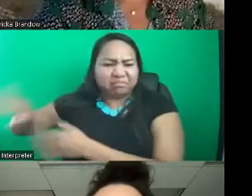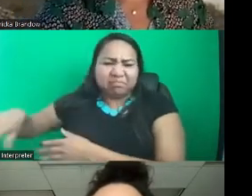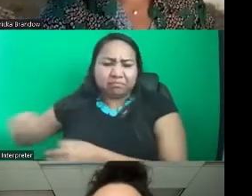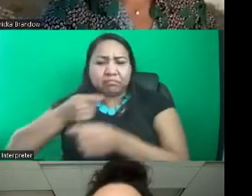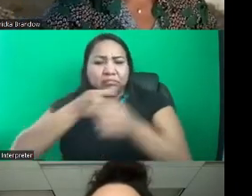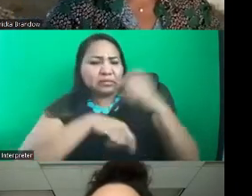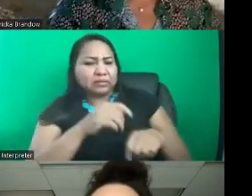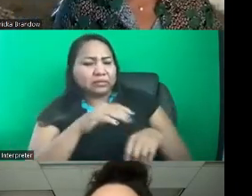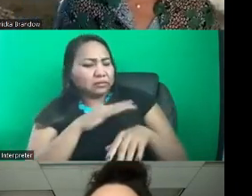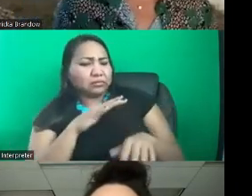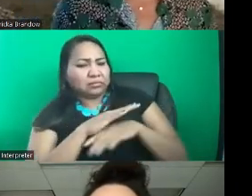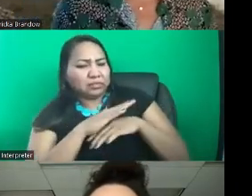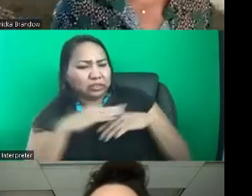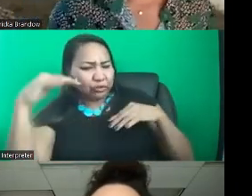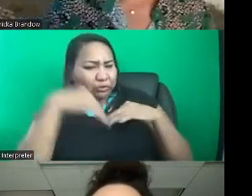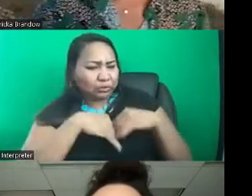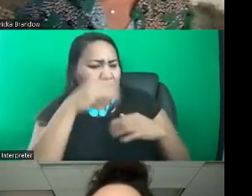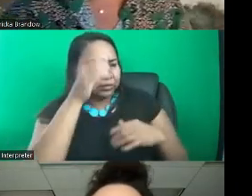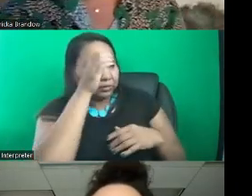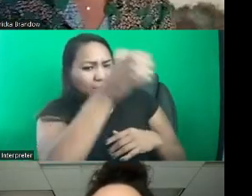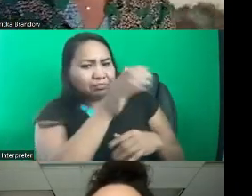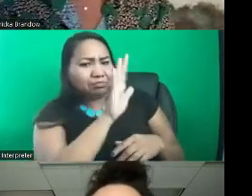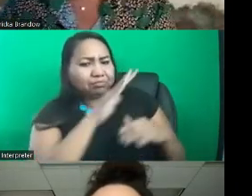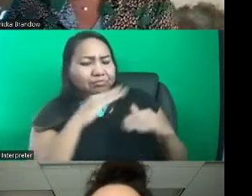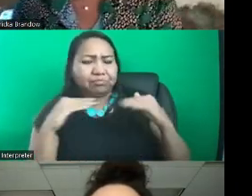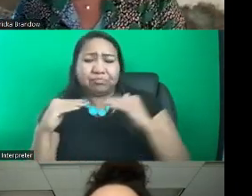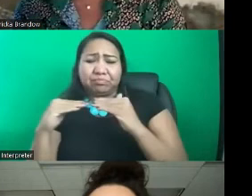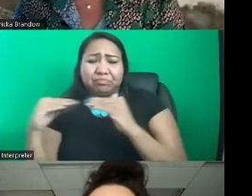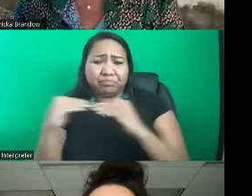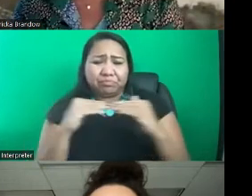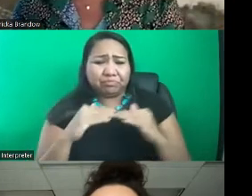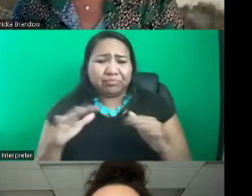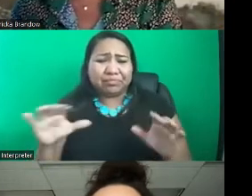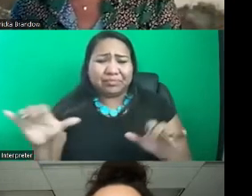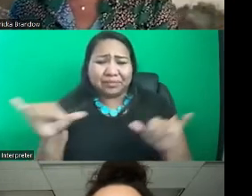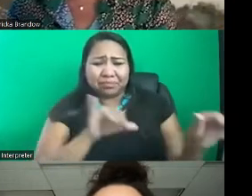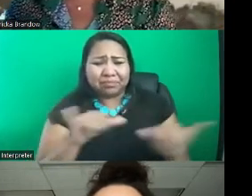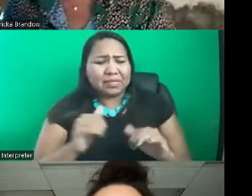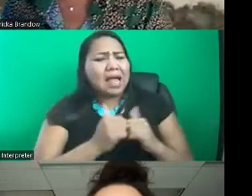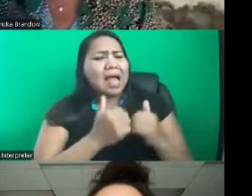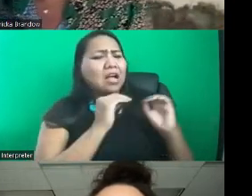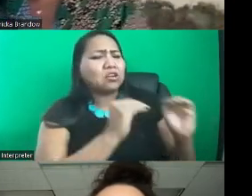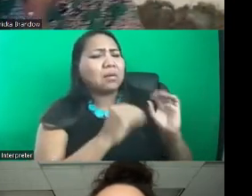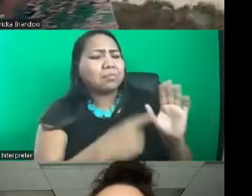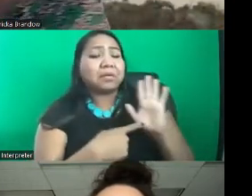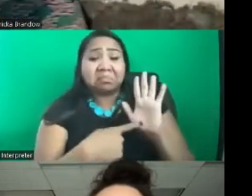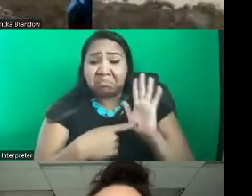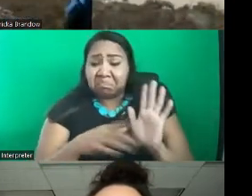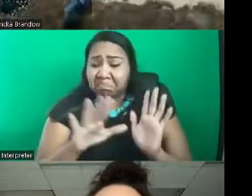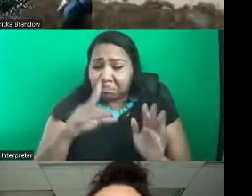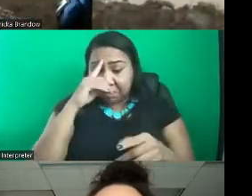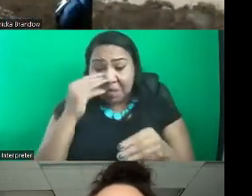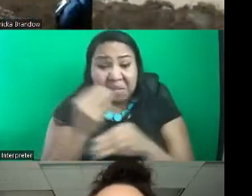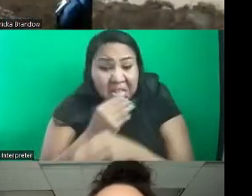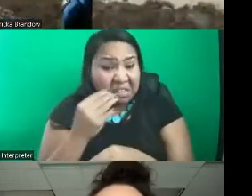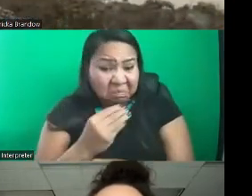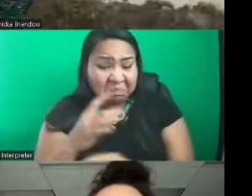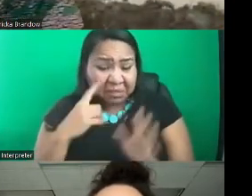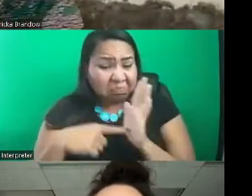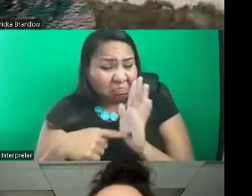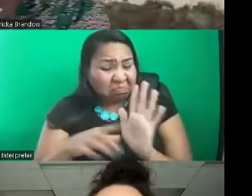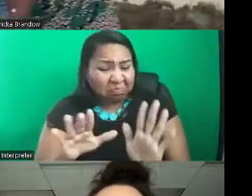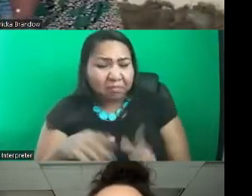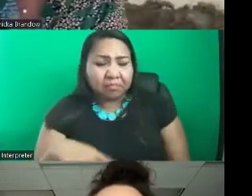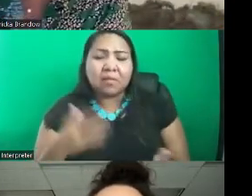equal representations of teaching outcomes. So like math, right? We might use models of math to